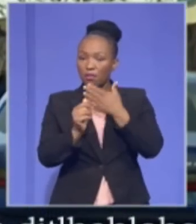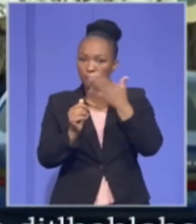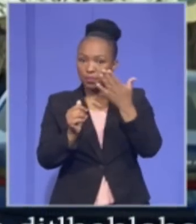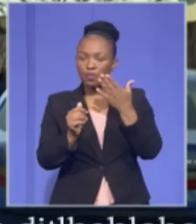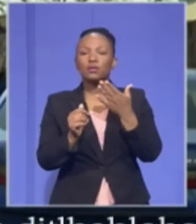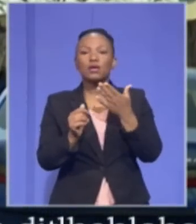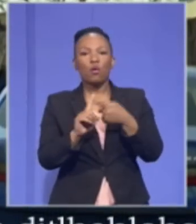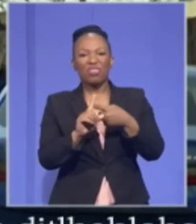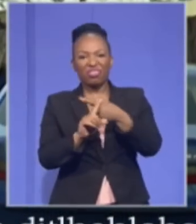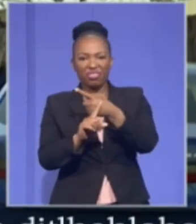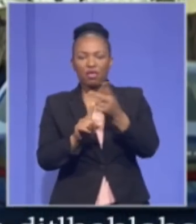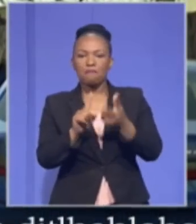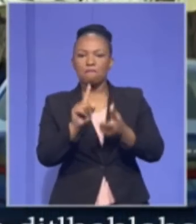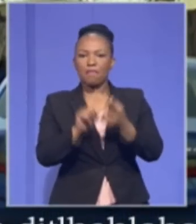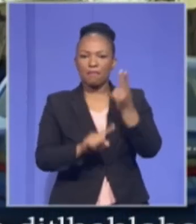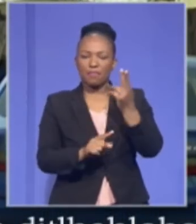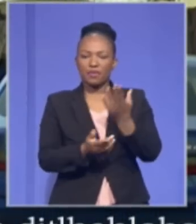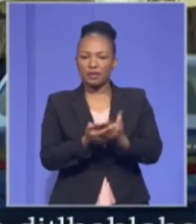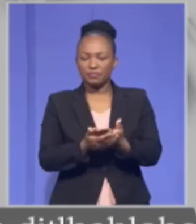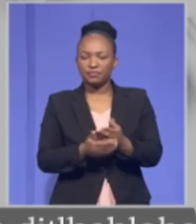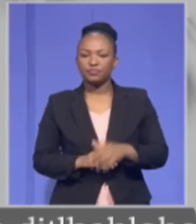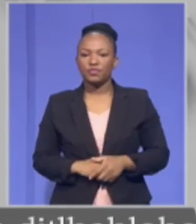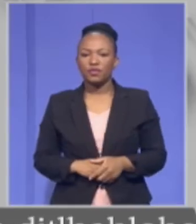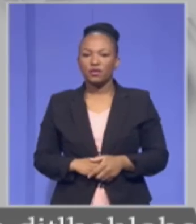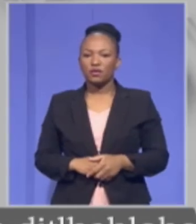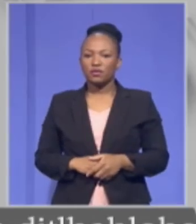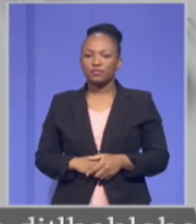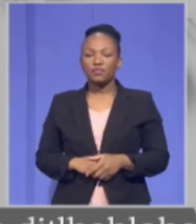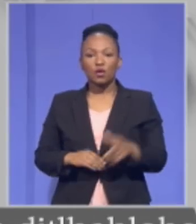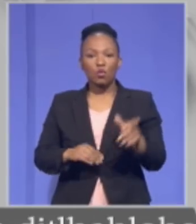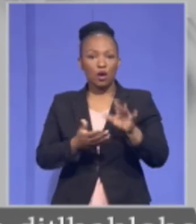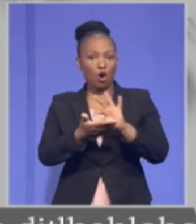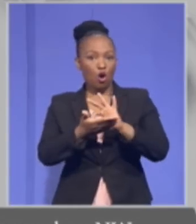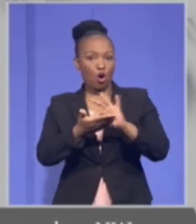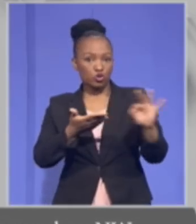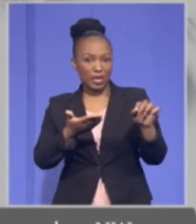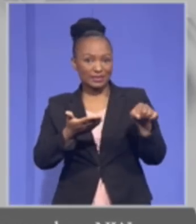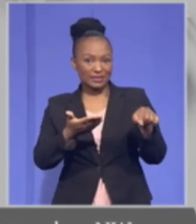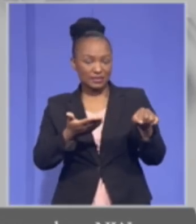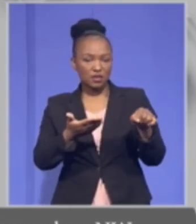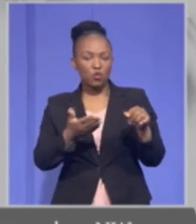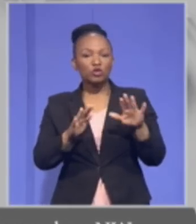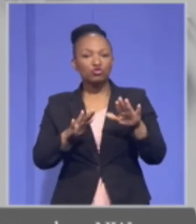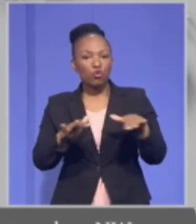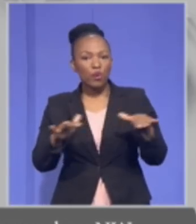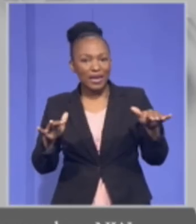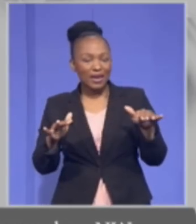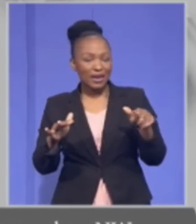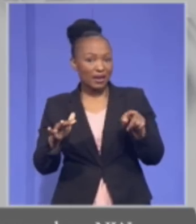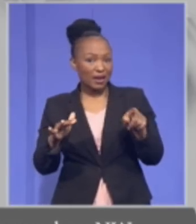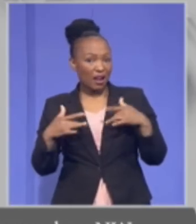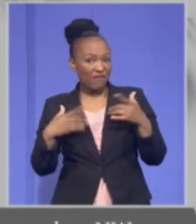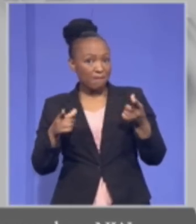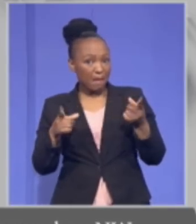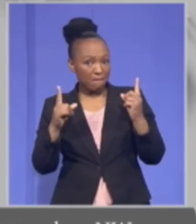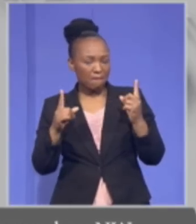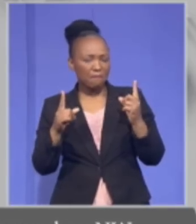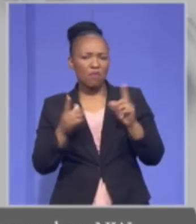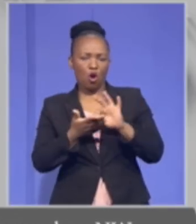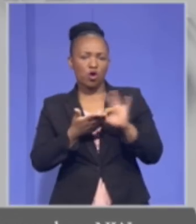kgaolwe. COSATMA must immediately revoke the contracts that are placing children's lives in danger. Come up with a